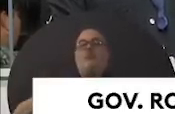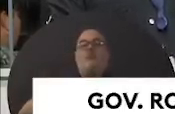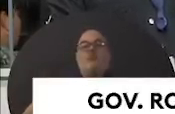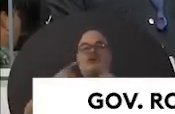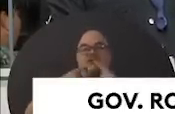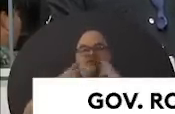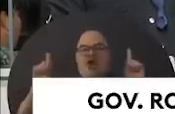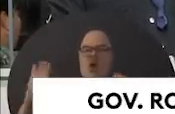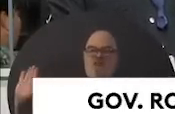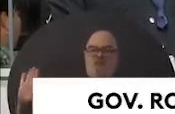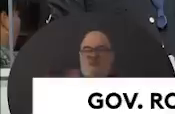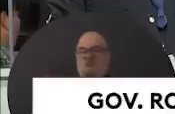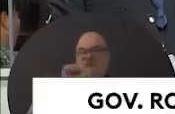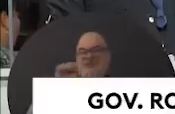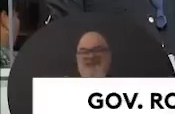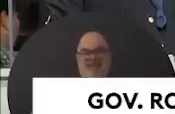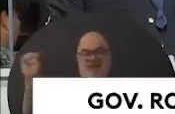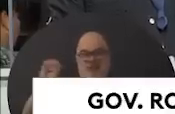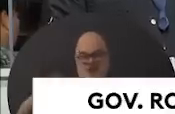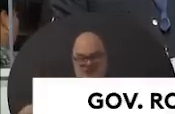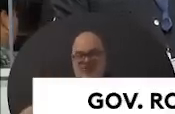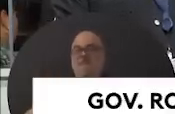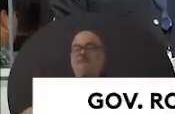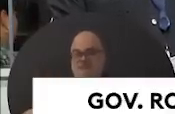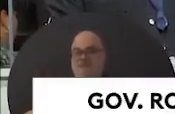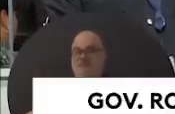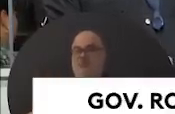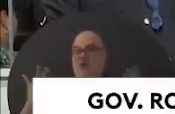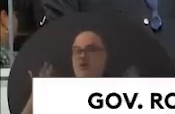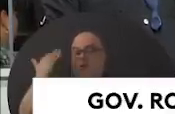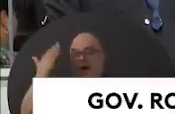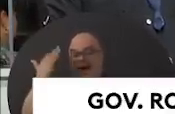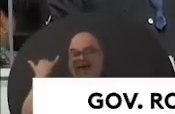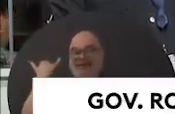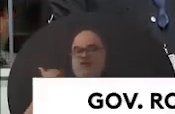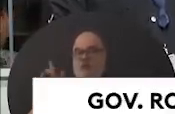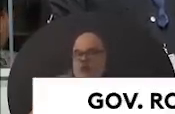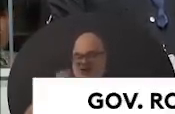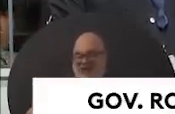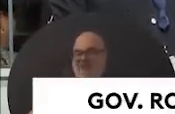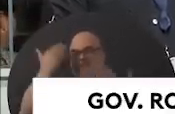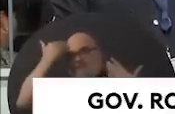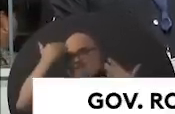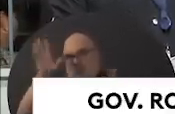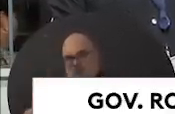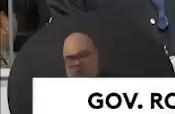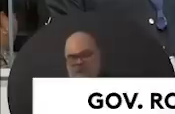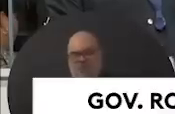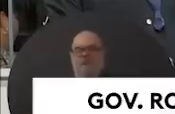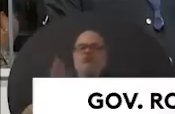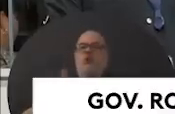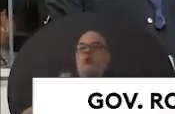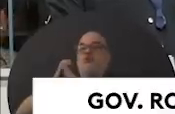all 67 counties, given the uncertainty of the path of the storm. We've done things like waive weight restrictions for commercial trucks.